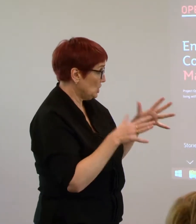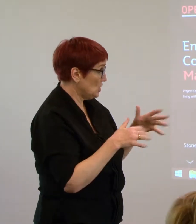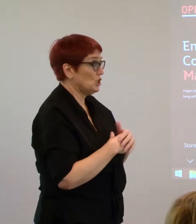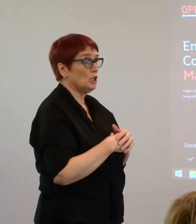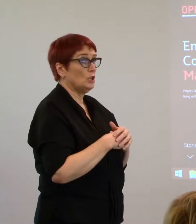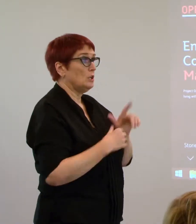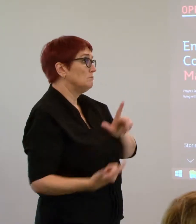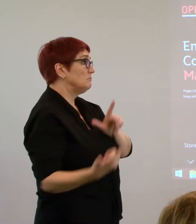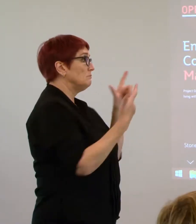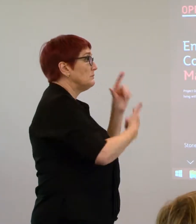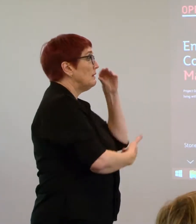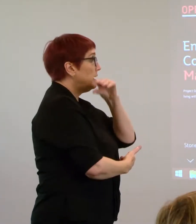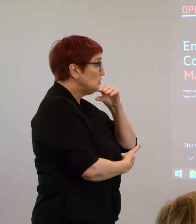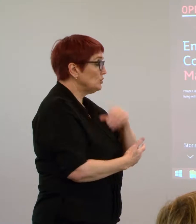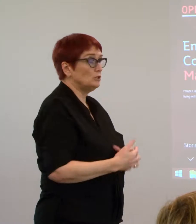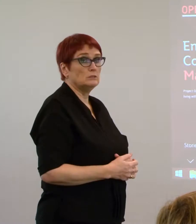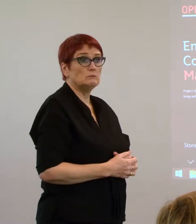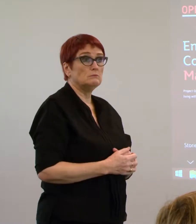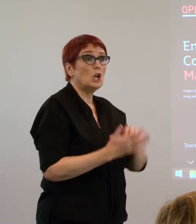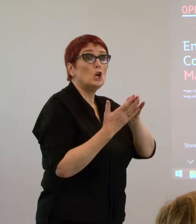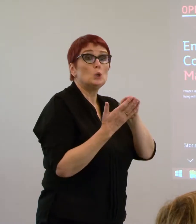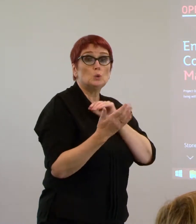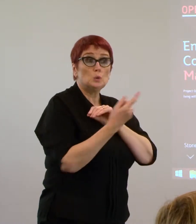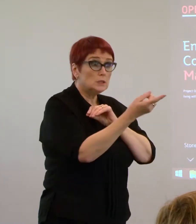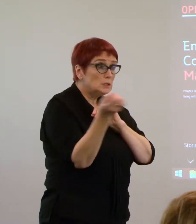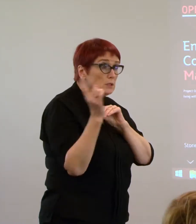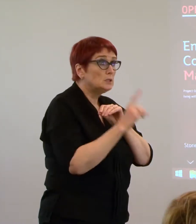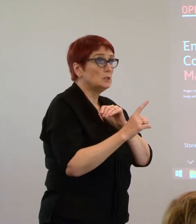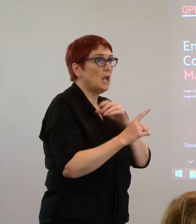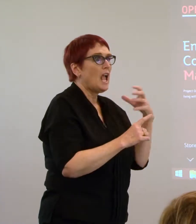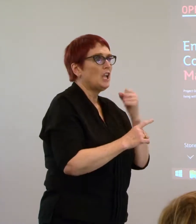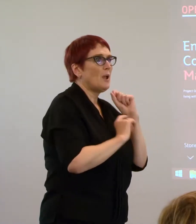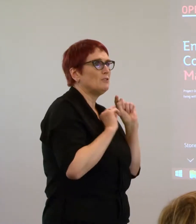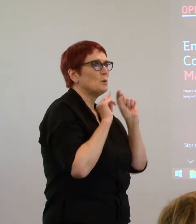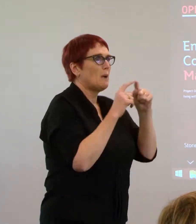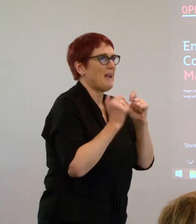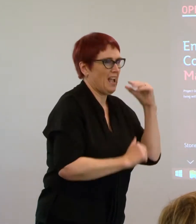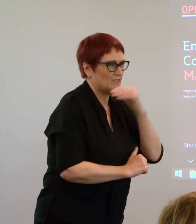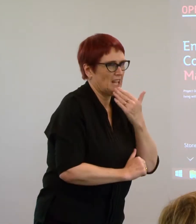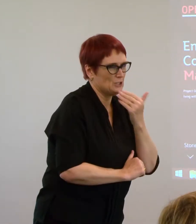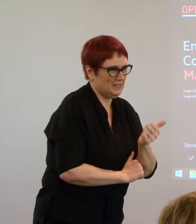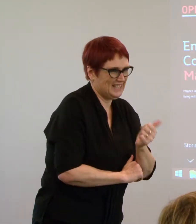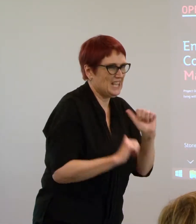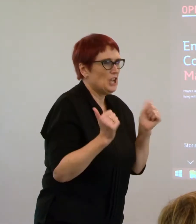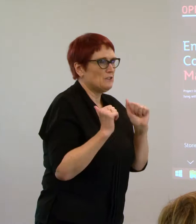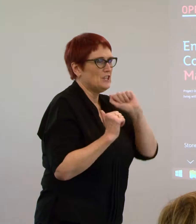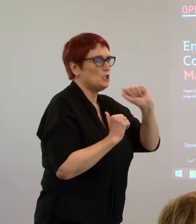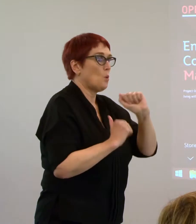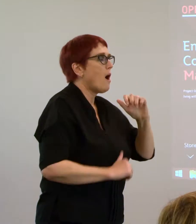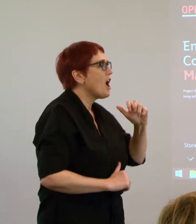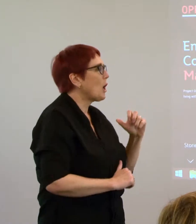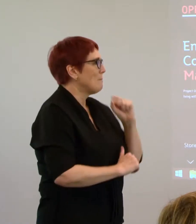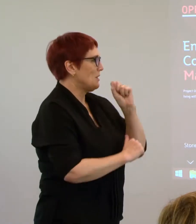will have lunch. Again, journalism students, you must return after lunch to complete your